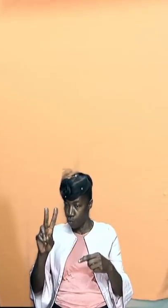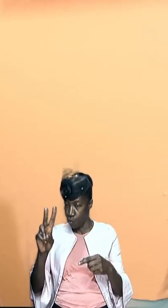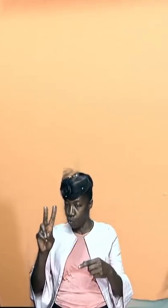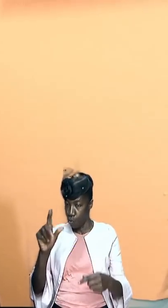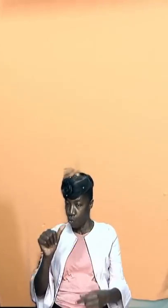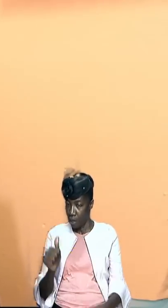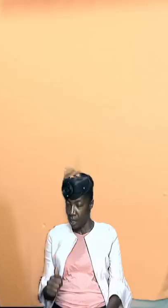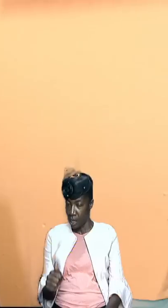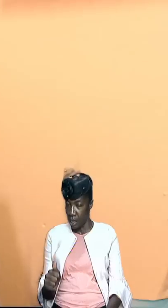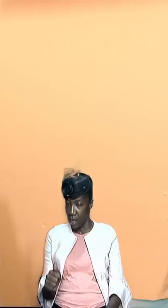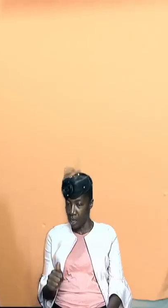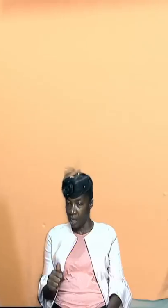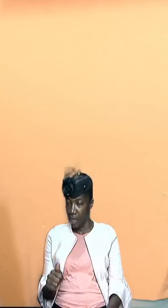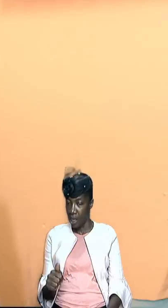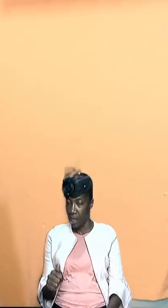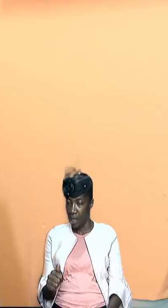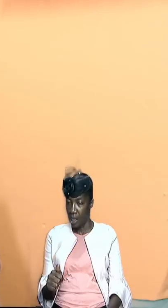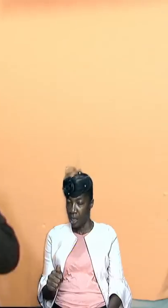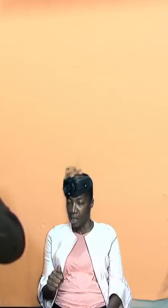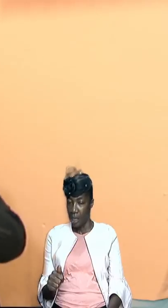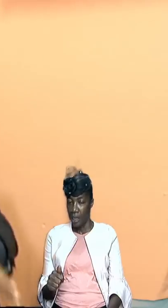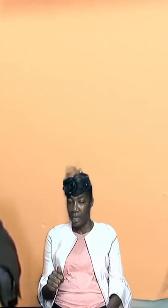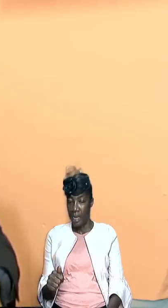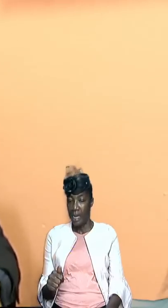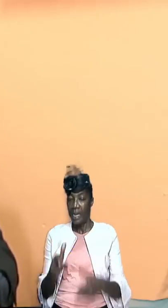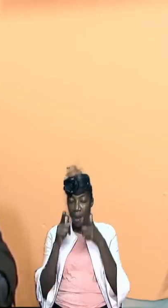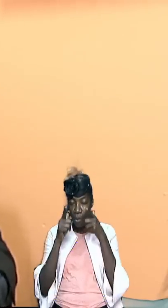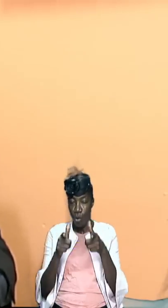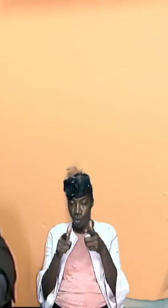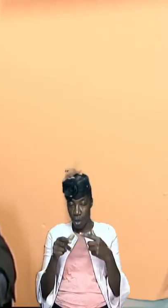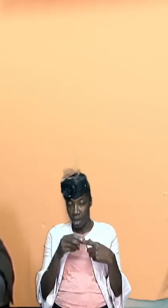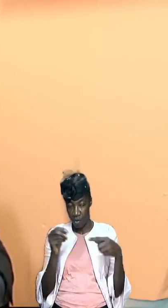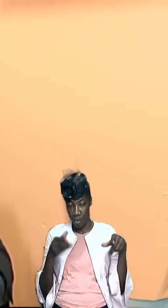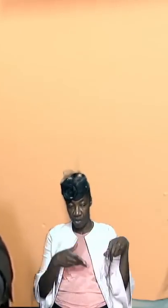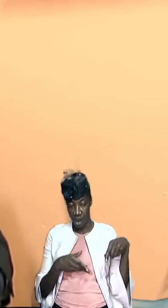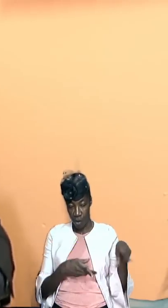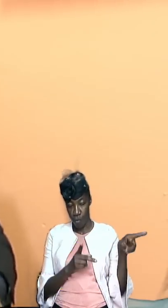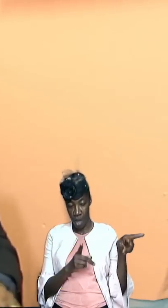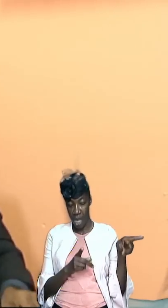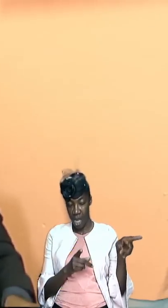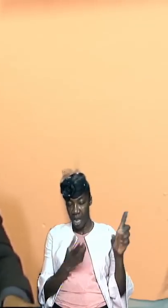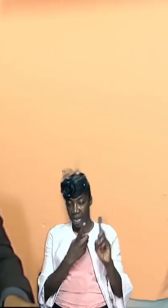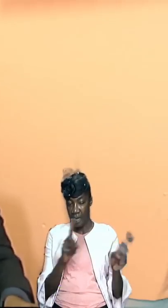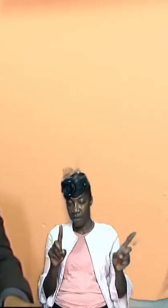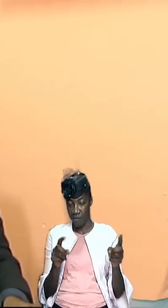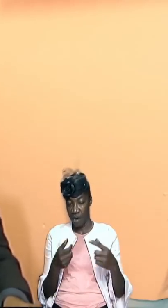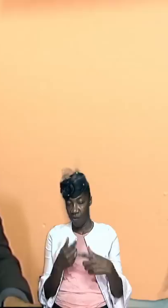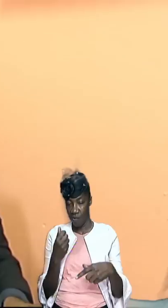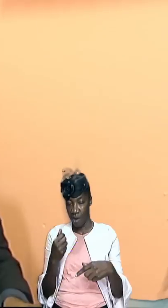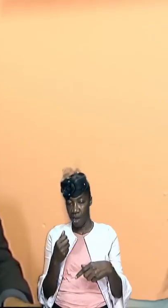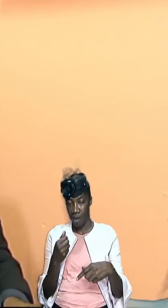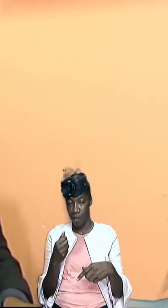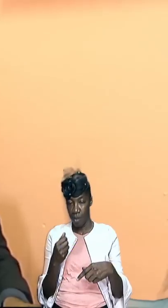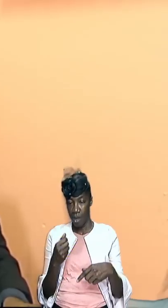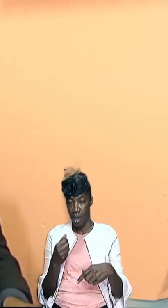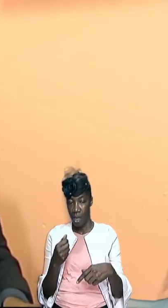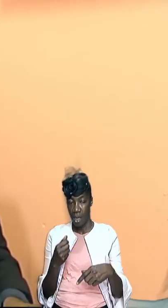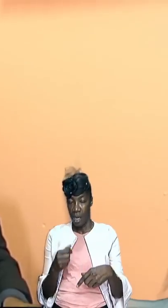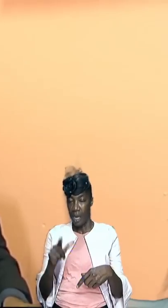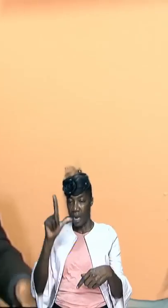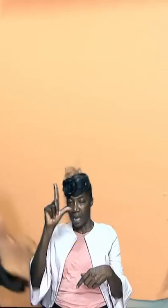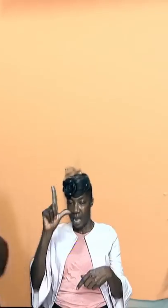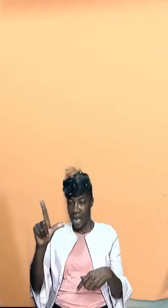and a female little A, and they mate, them look a certain way, different from when you have a L and a